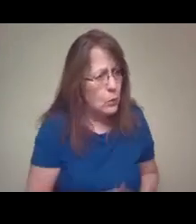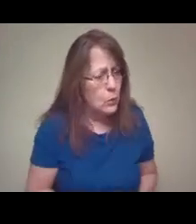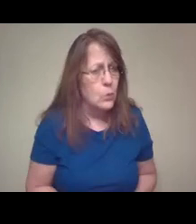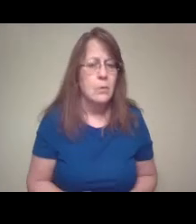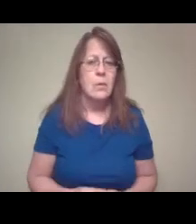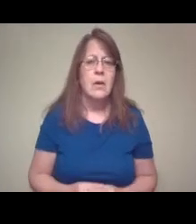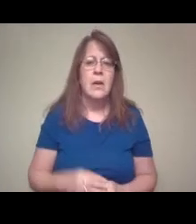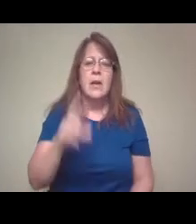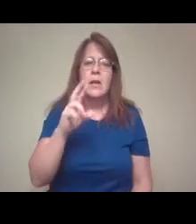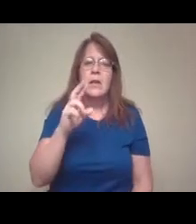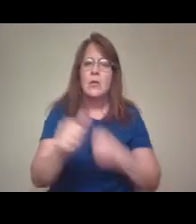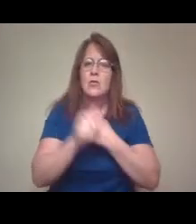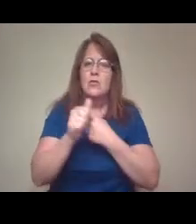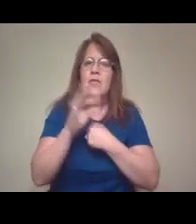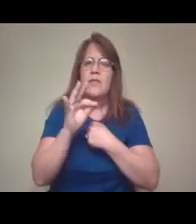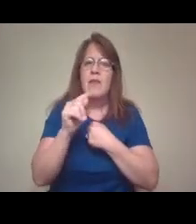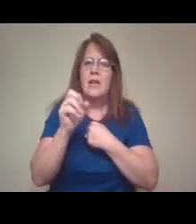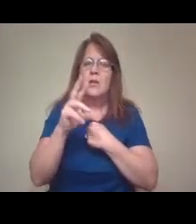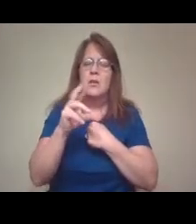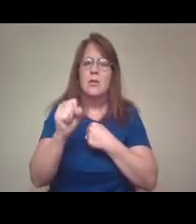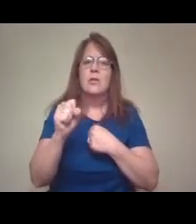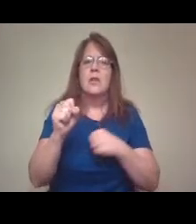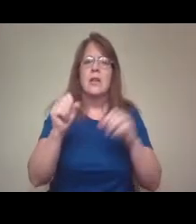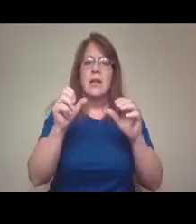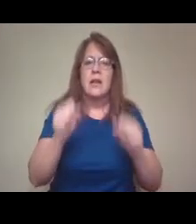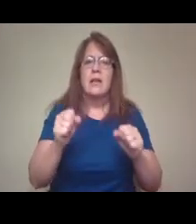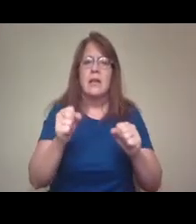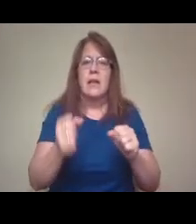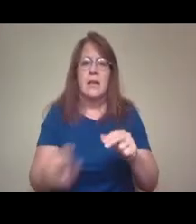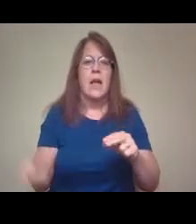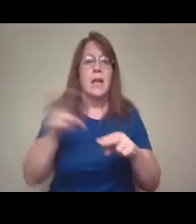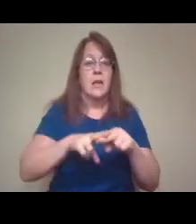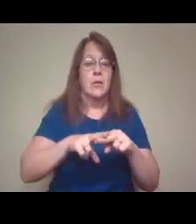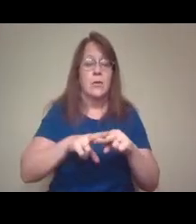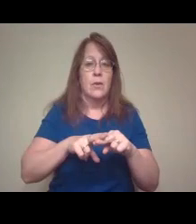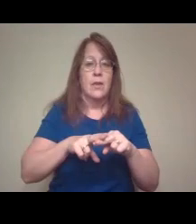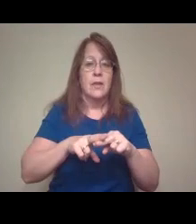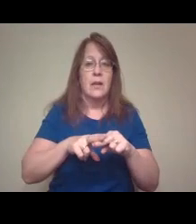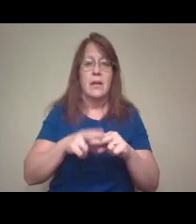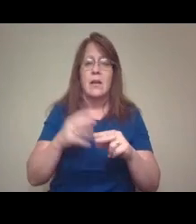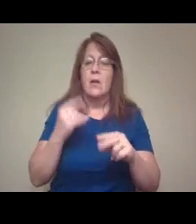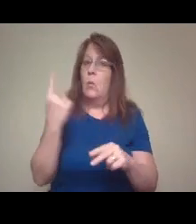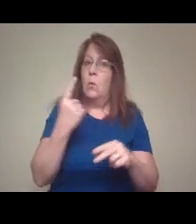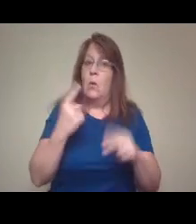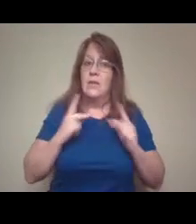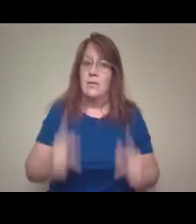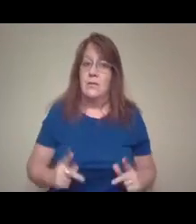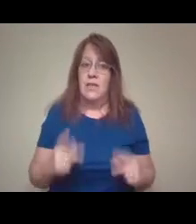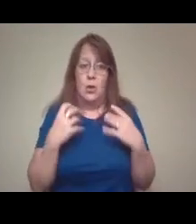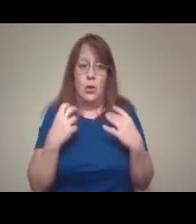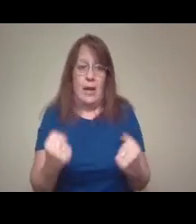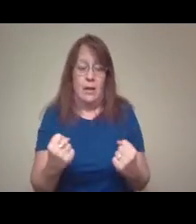risk factors that can increase a person's level of risk for suicide. Much like one's physical health, there are